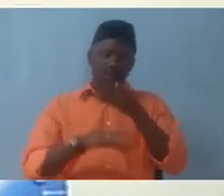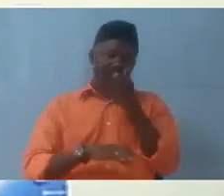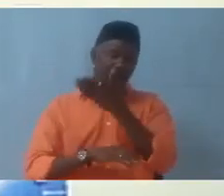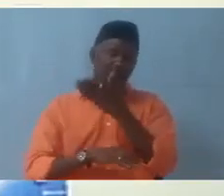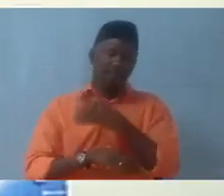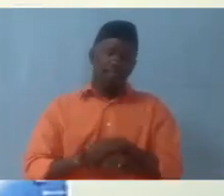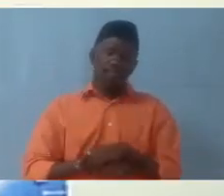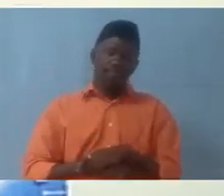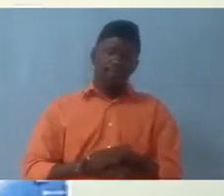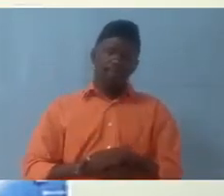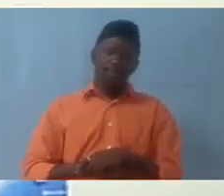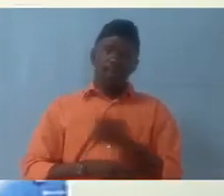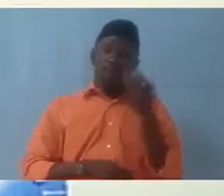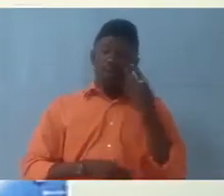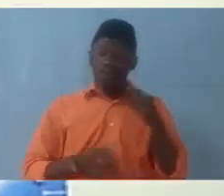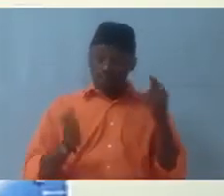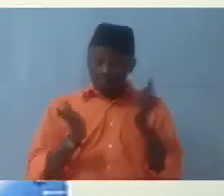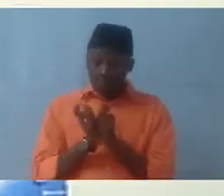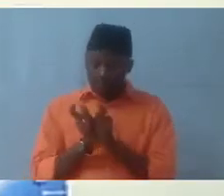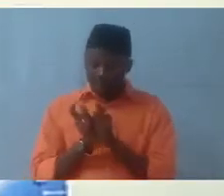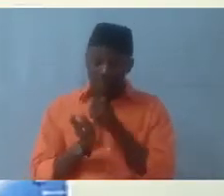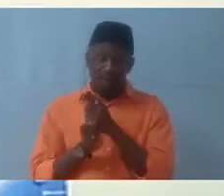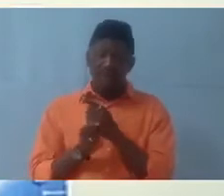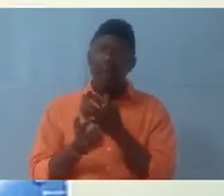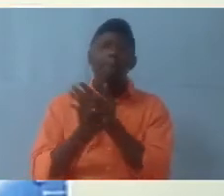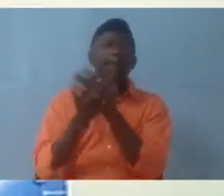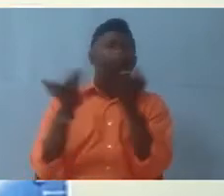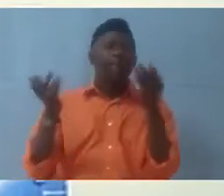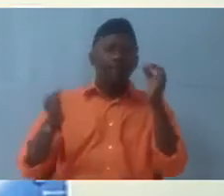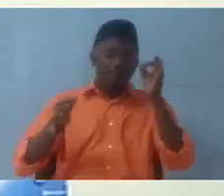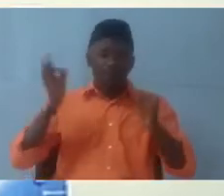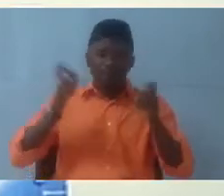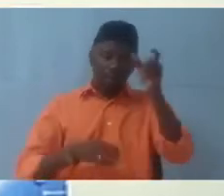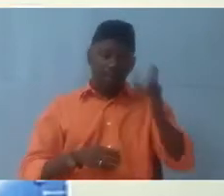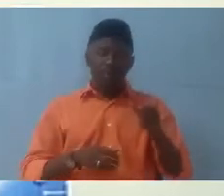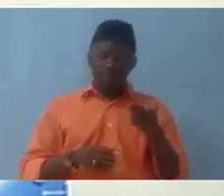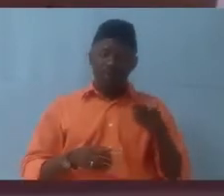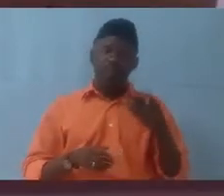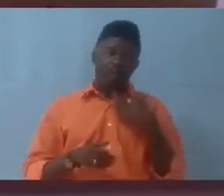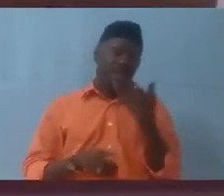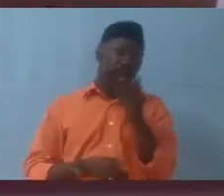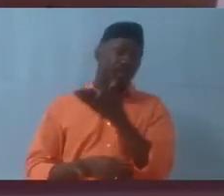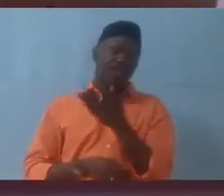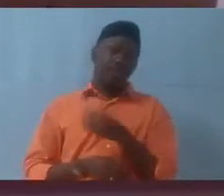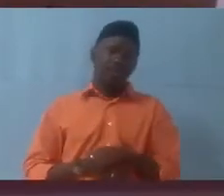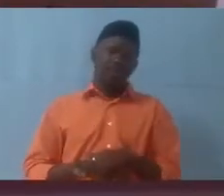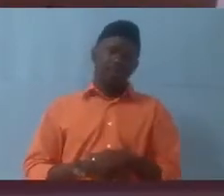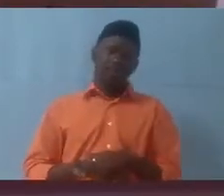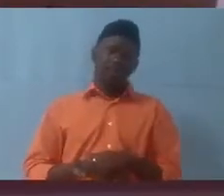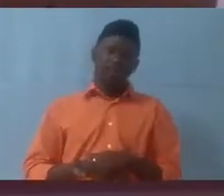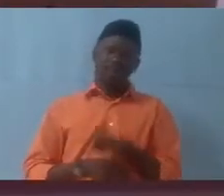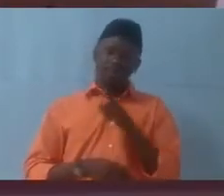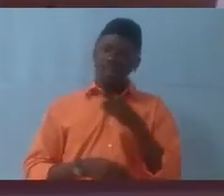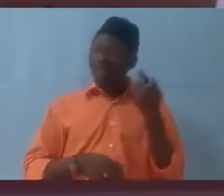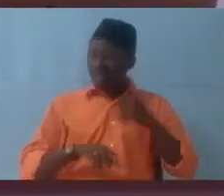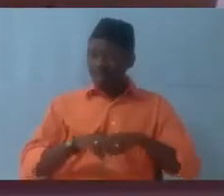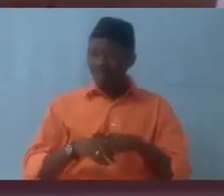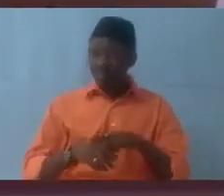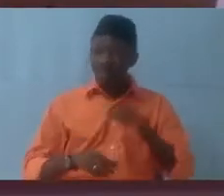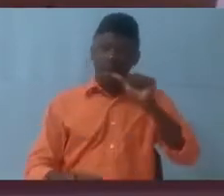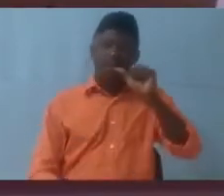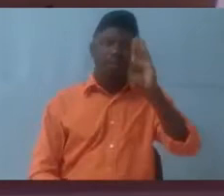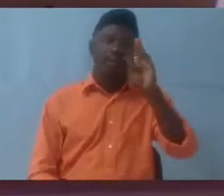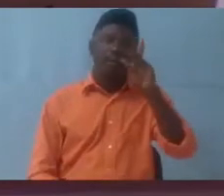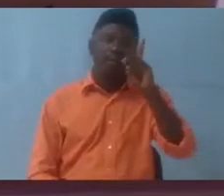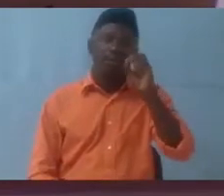think most of the magistrates were present. Lu bari na ci magistrate yi ñu fa téwon. Because did that include your worship Abdullahi Fati? Ndax bokon na ci di